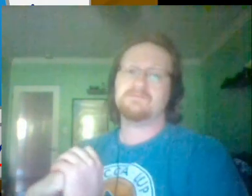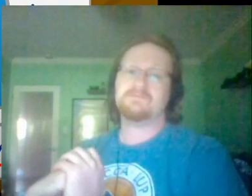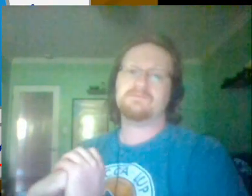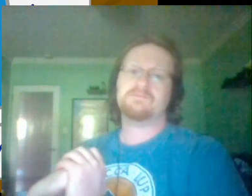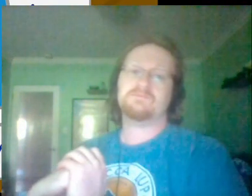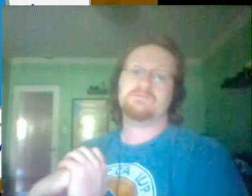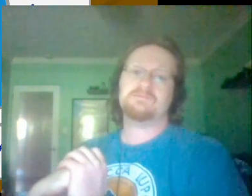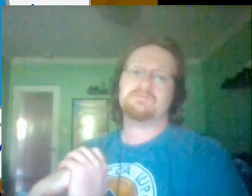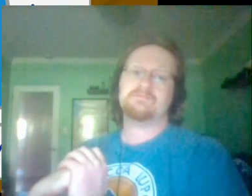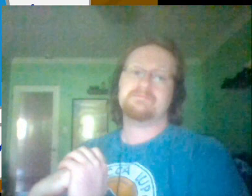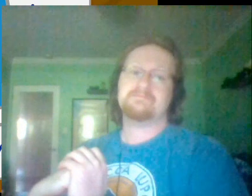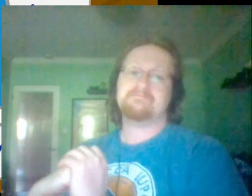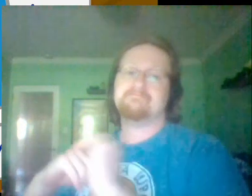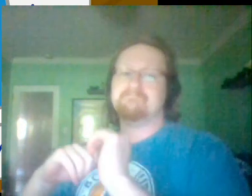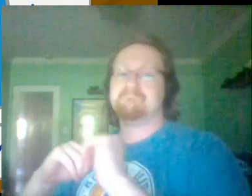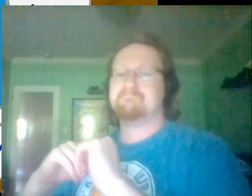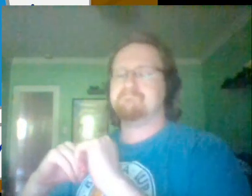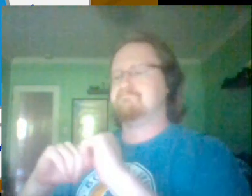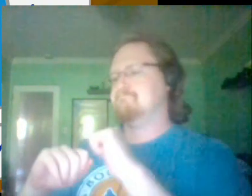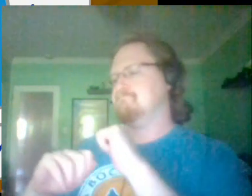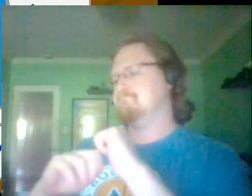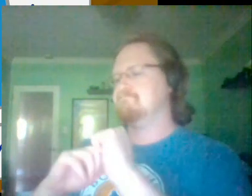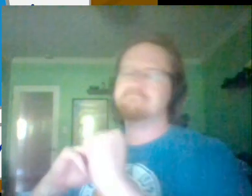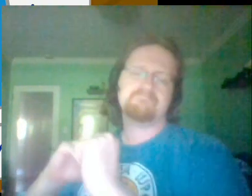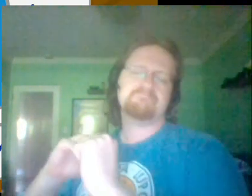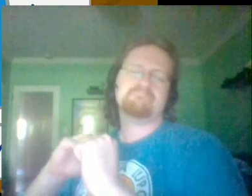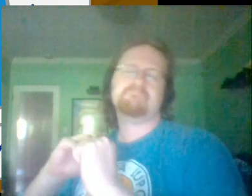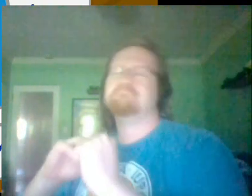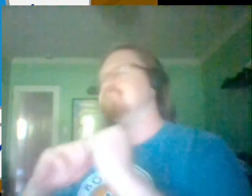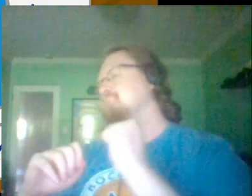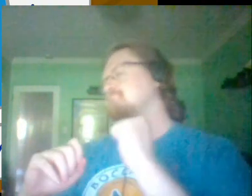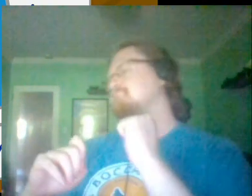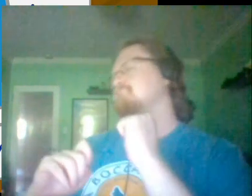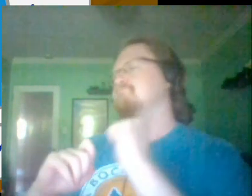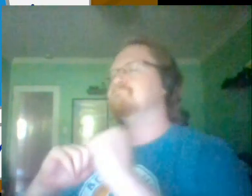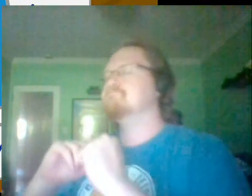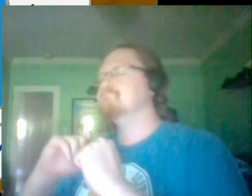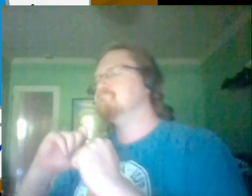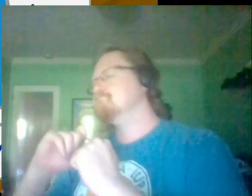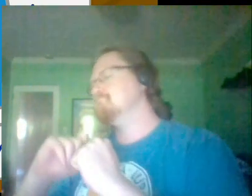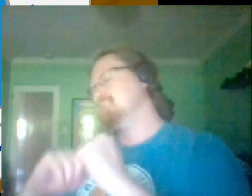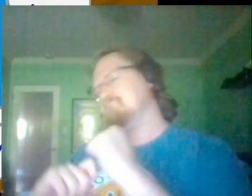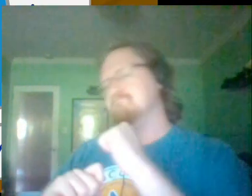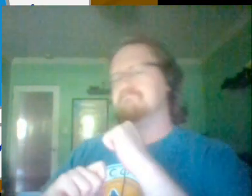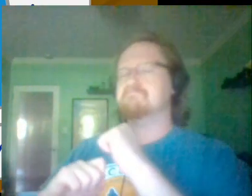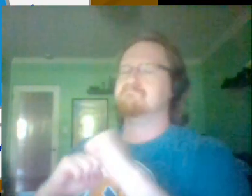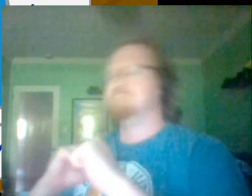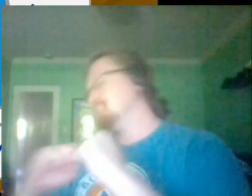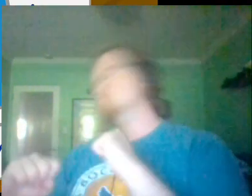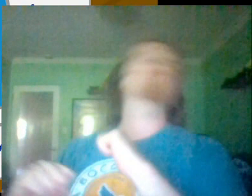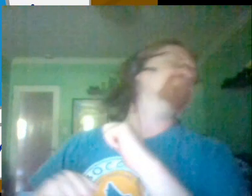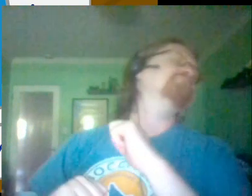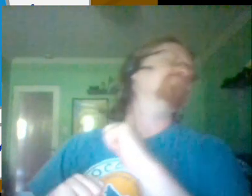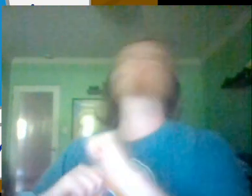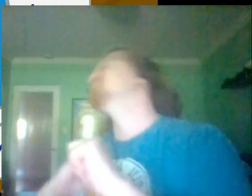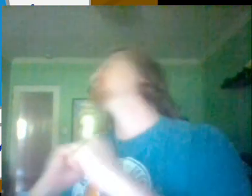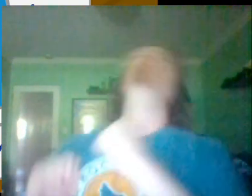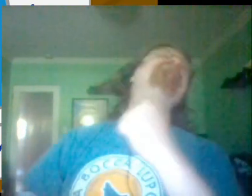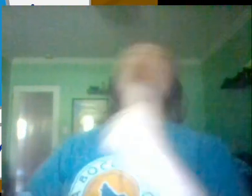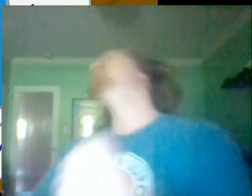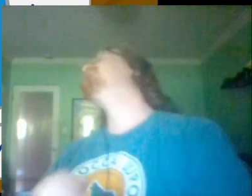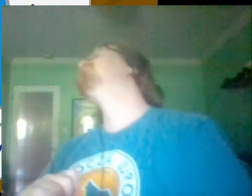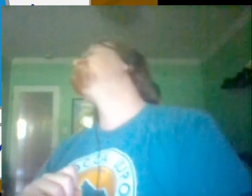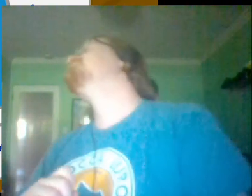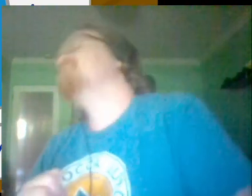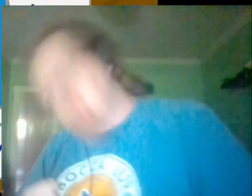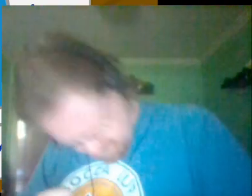When you email me, you spell the whole word out. And I don't care that your cell